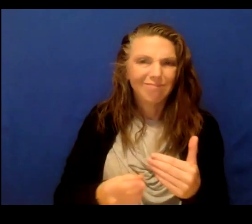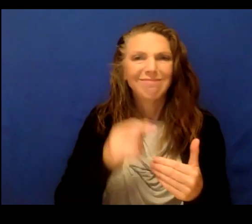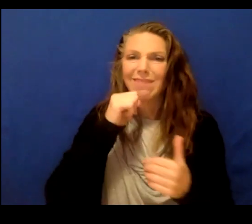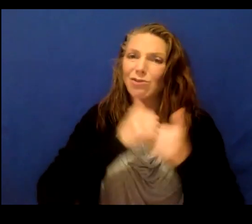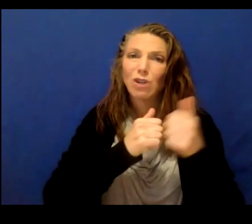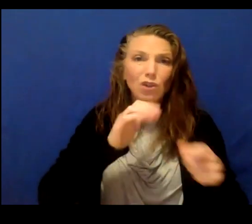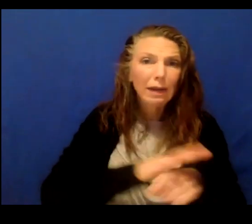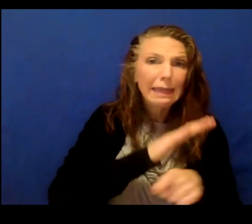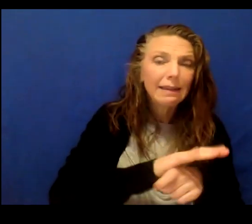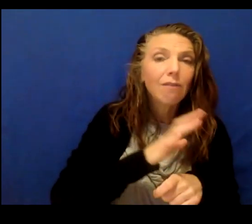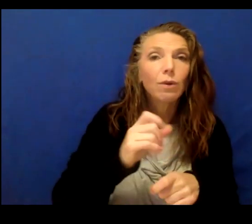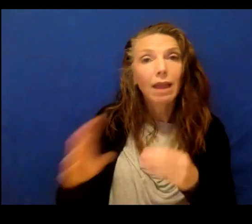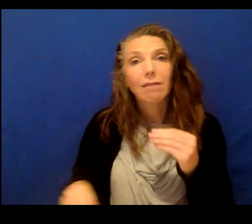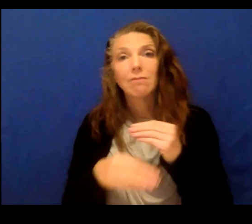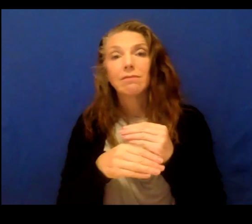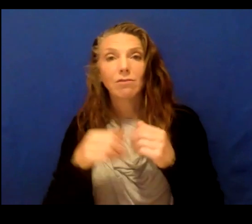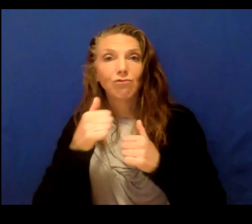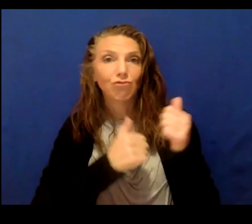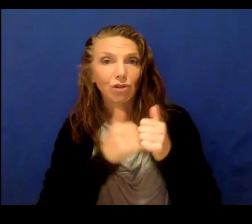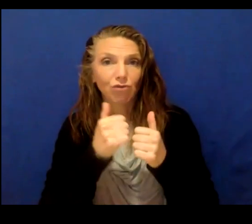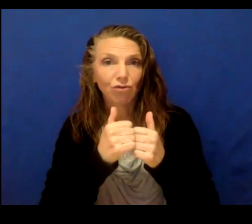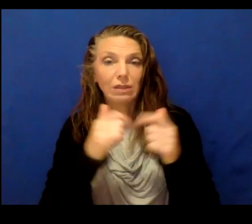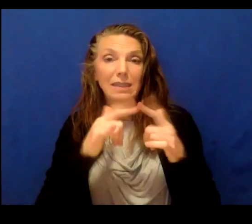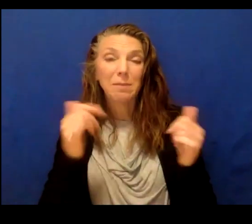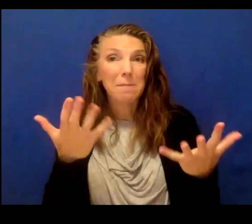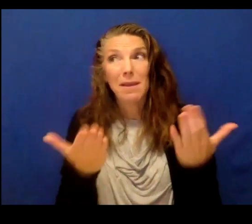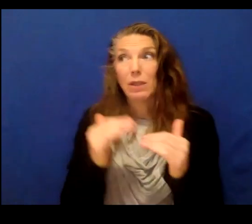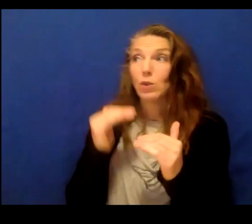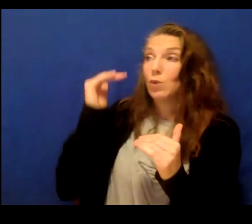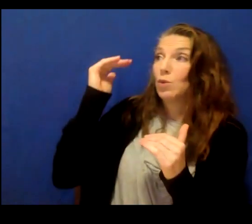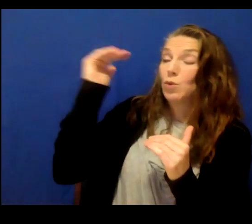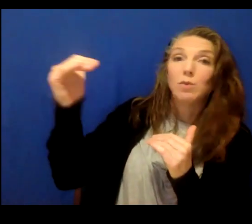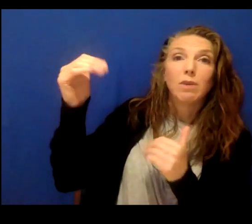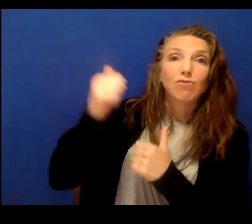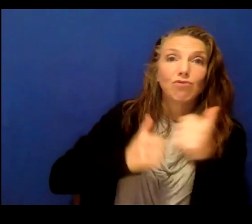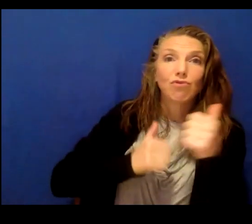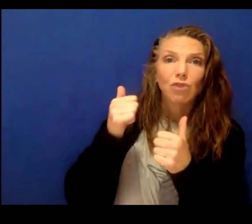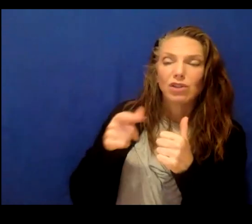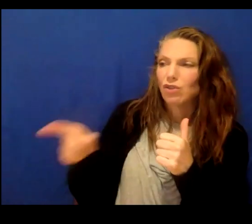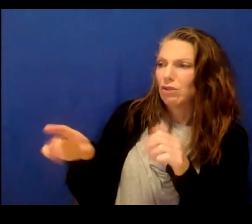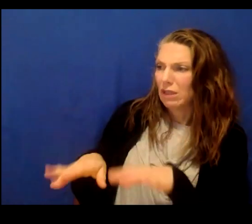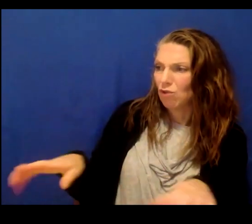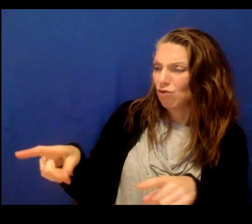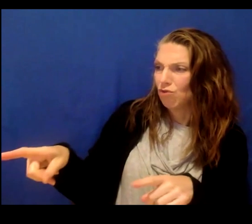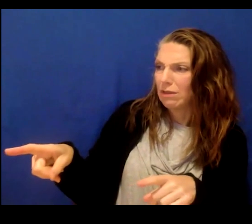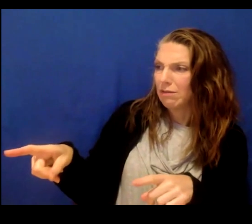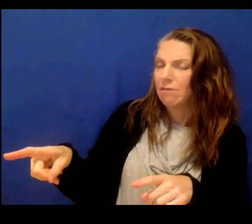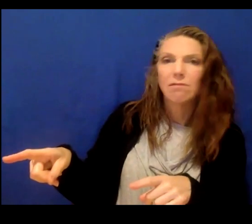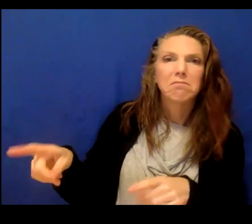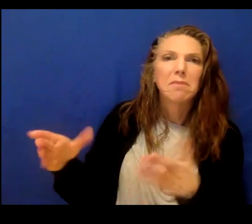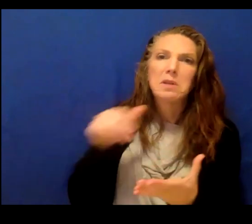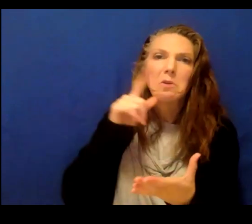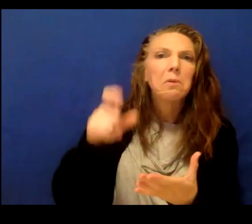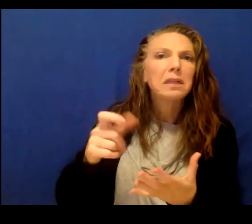structured enough, we can always offer more structure while also thinking maybe there's too much structure here and the children in the space maybe don't